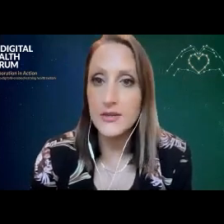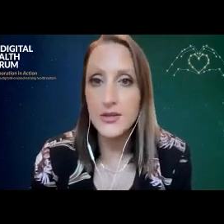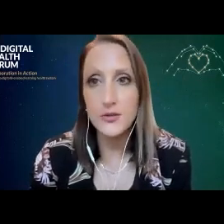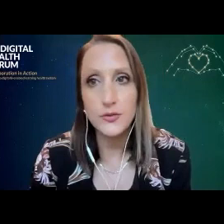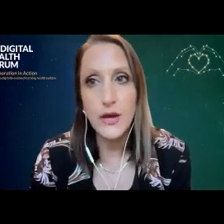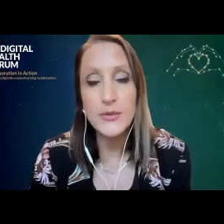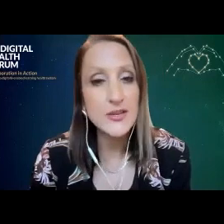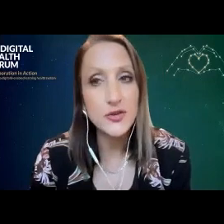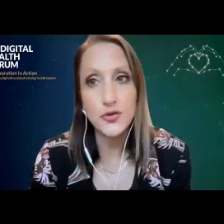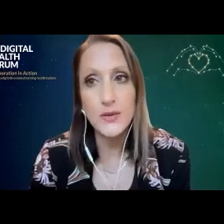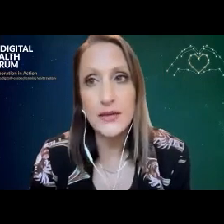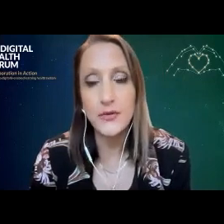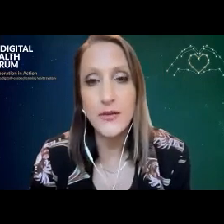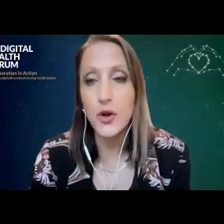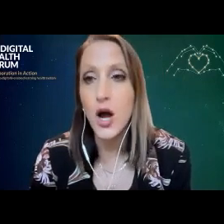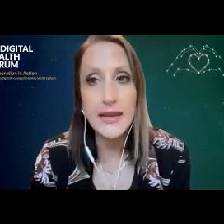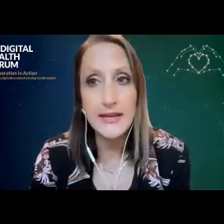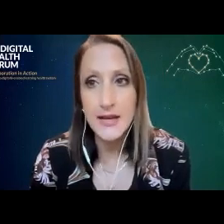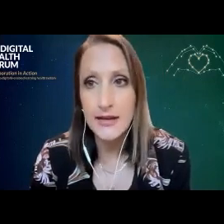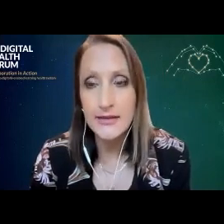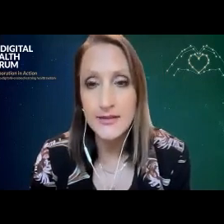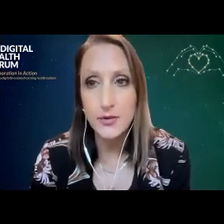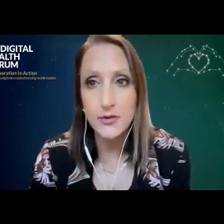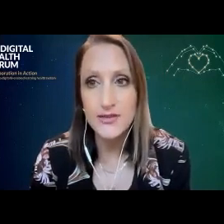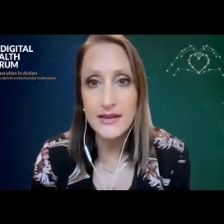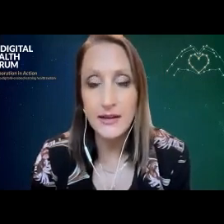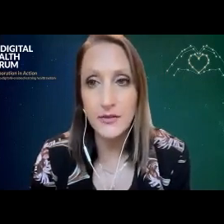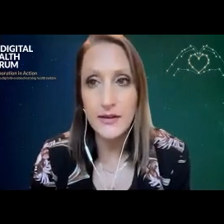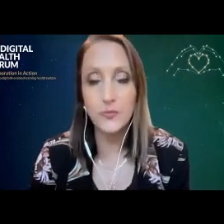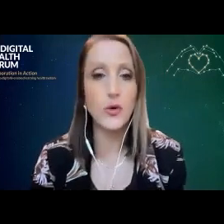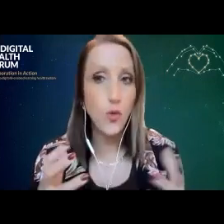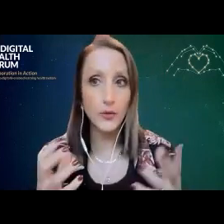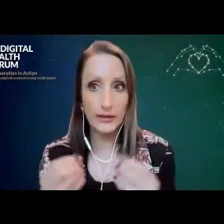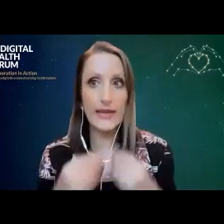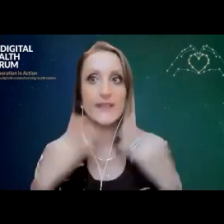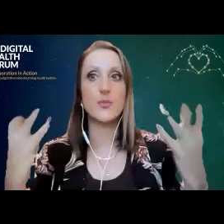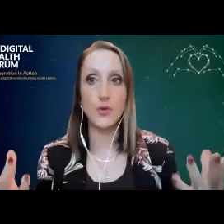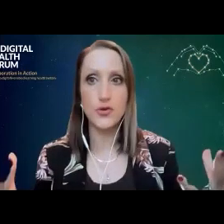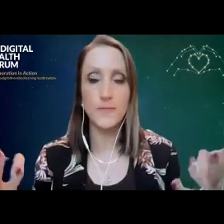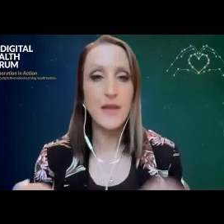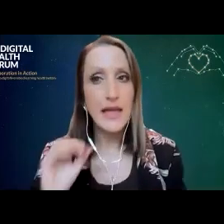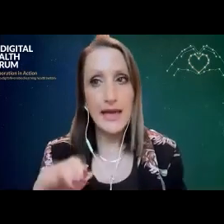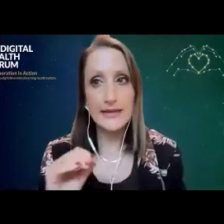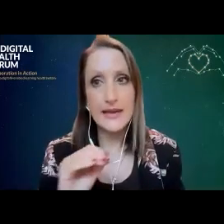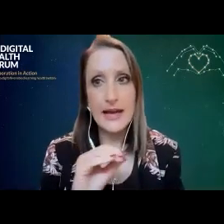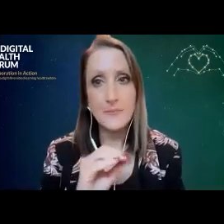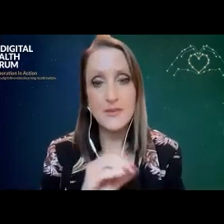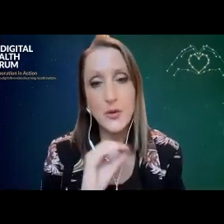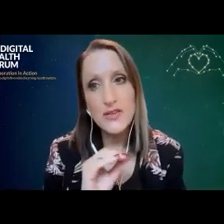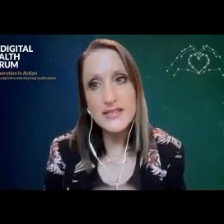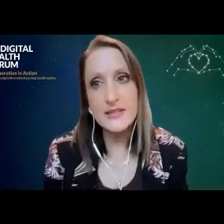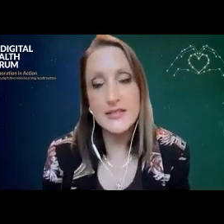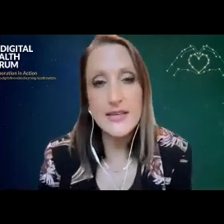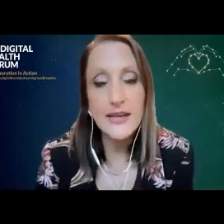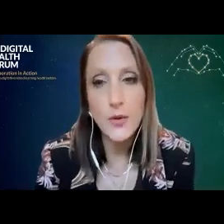inroad into a potential treatment for other common anxiety disorders that require really exposure. And so